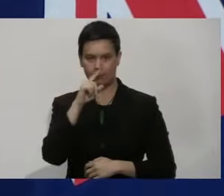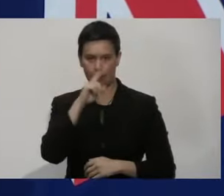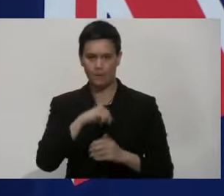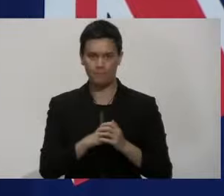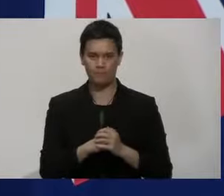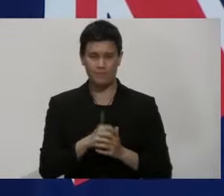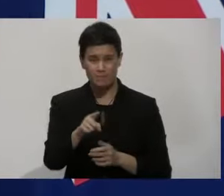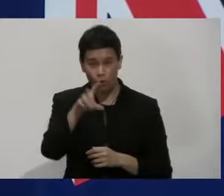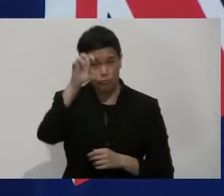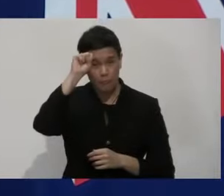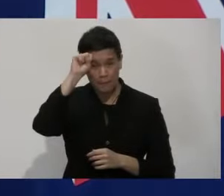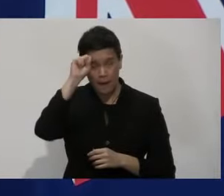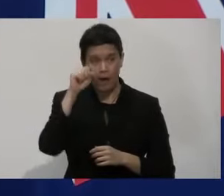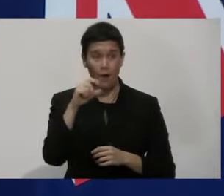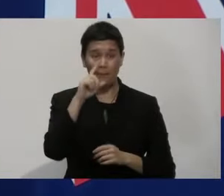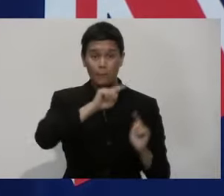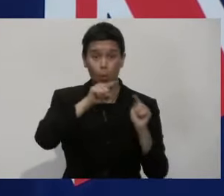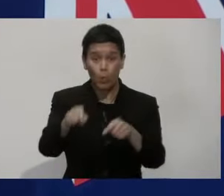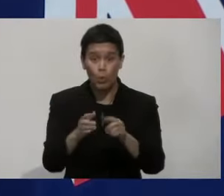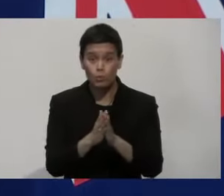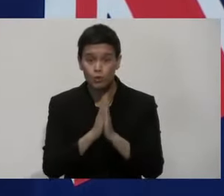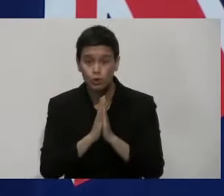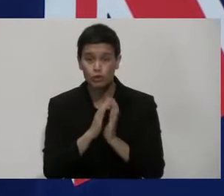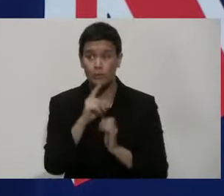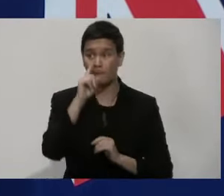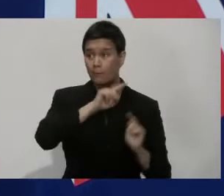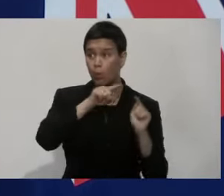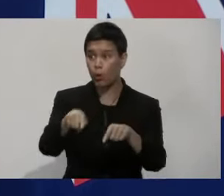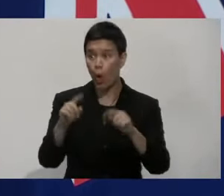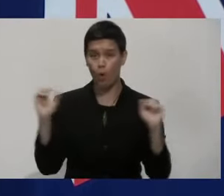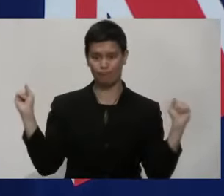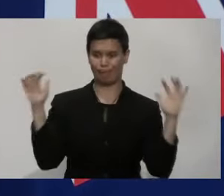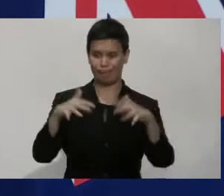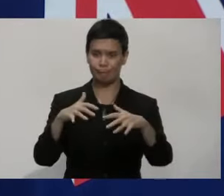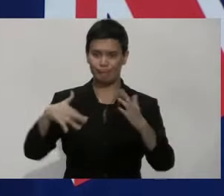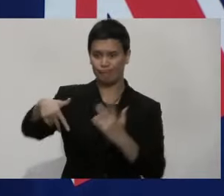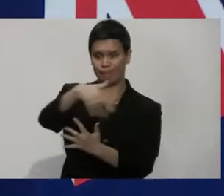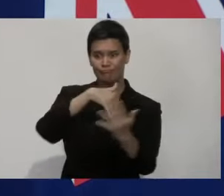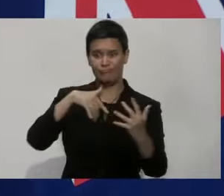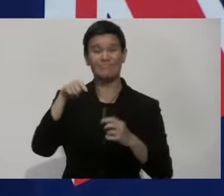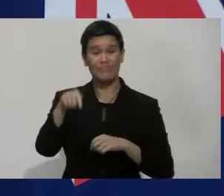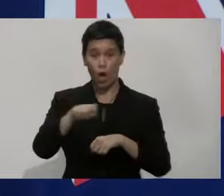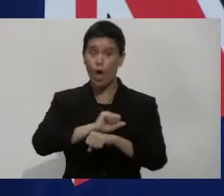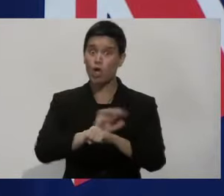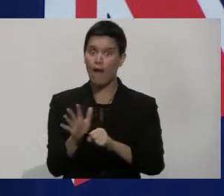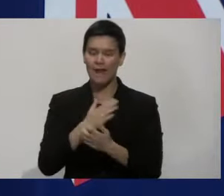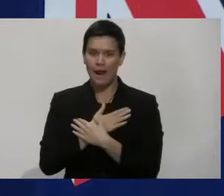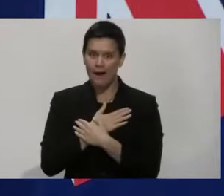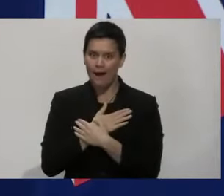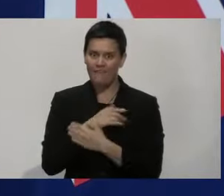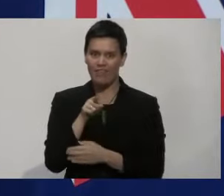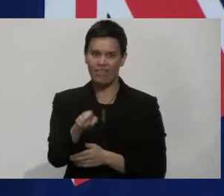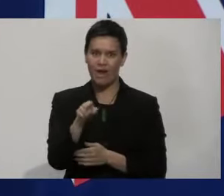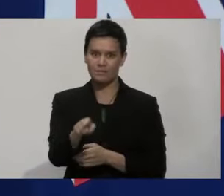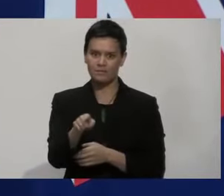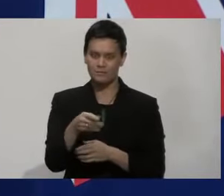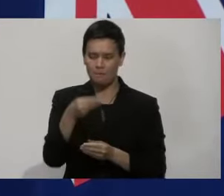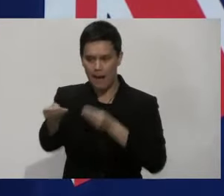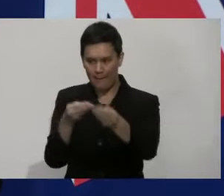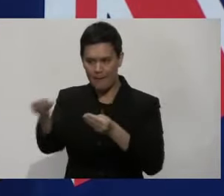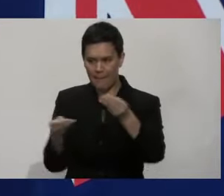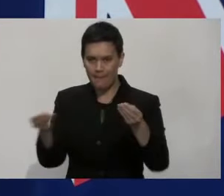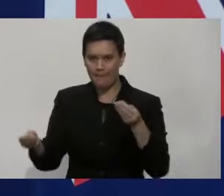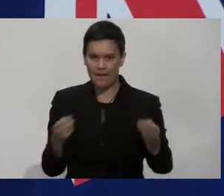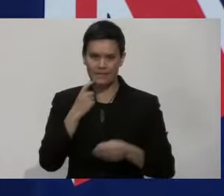to social gatherings. This is where COVID thrives. And so it is the area where we will have restrictions. What we've always tried to do